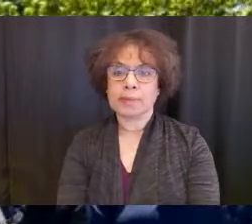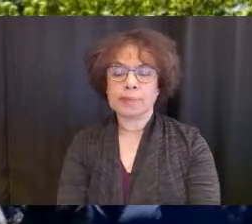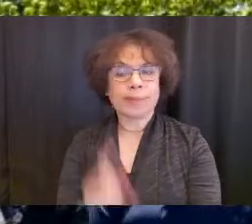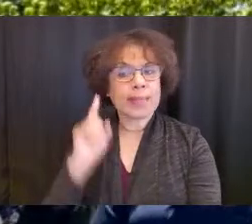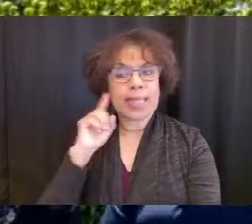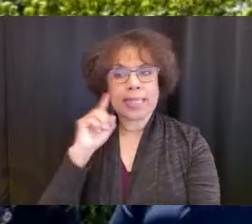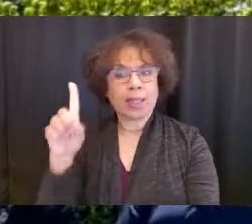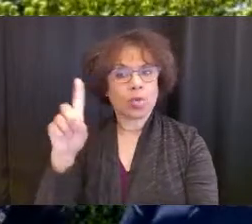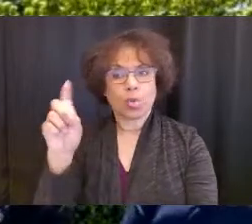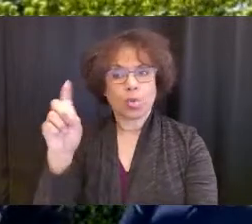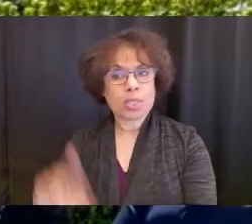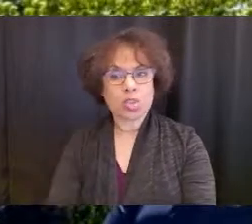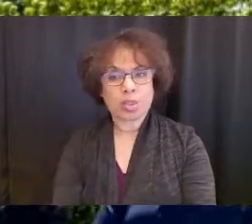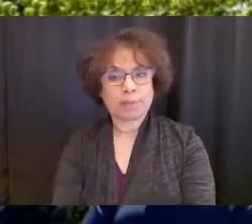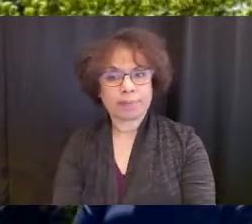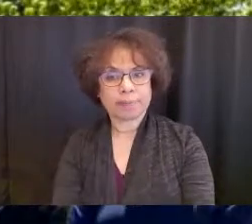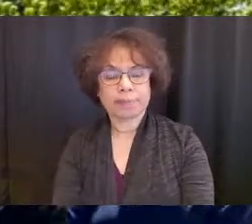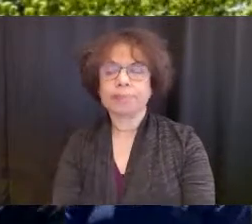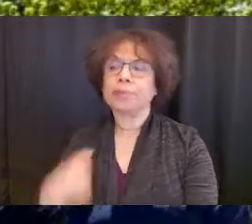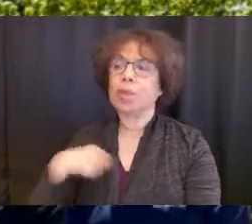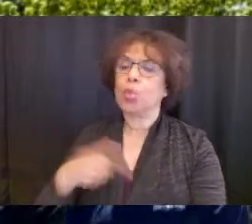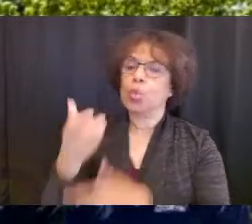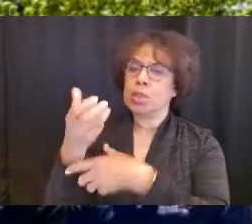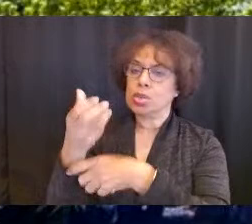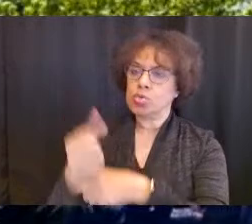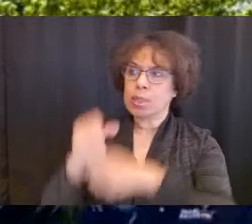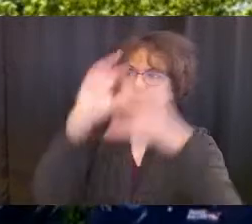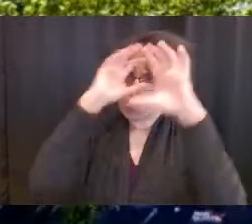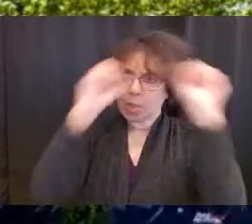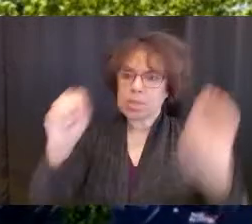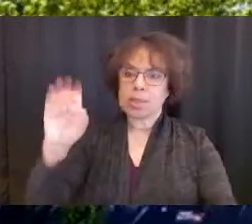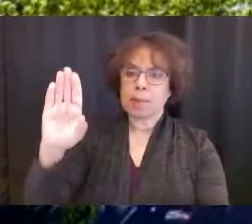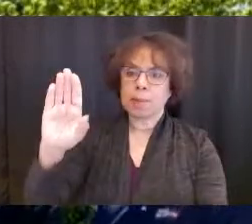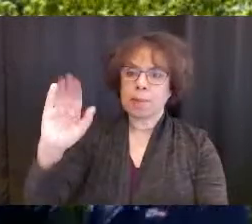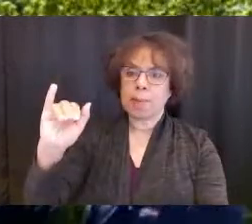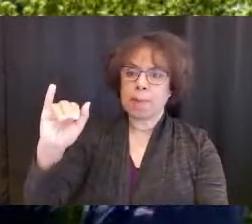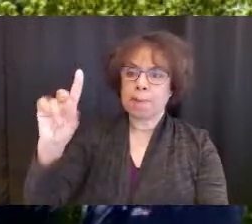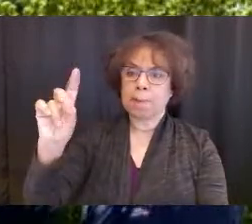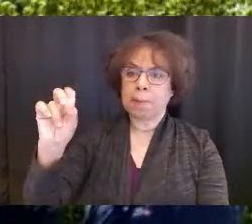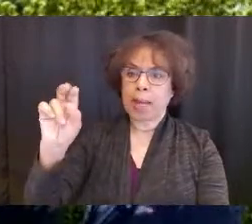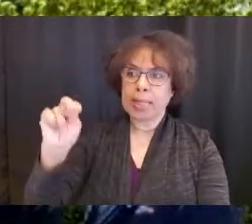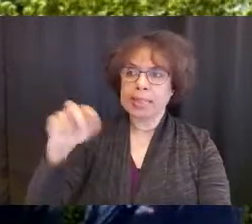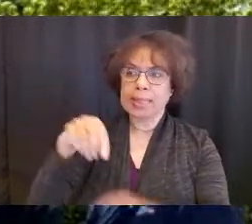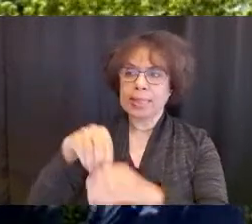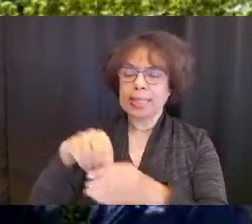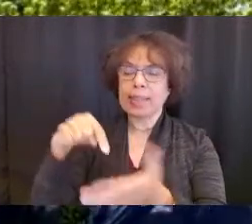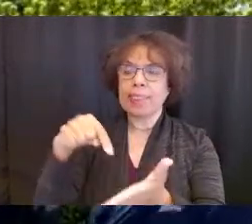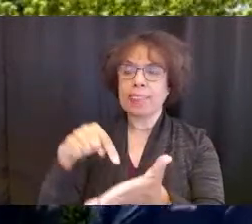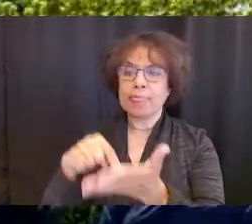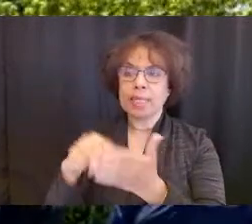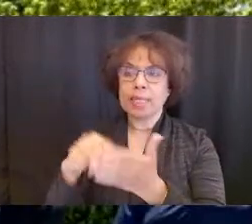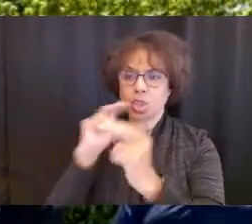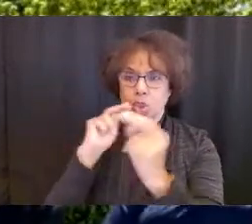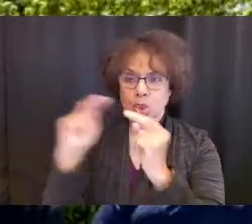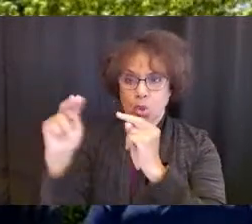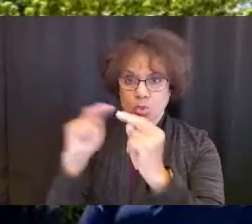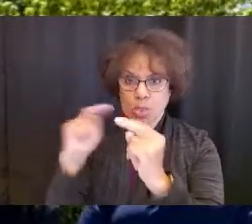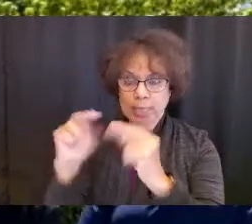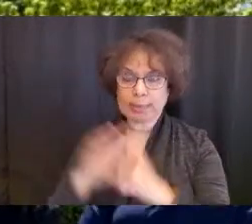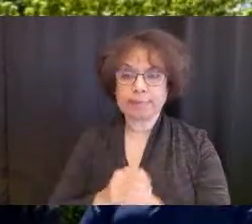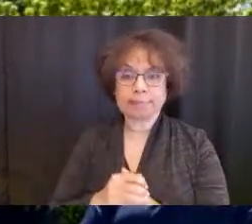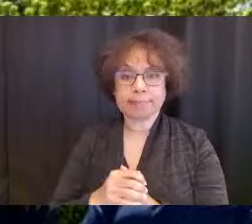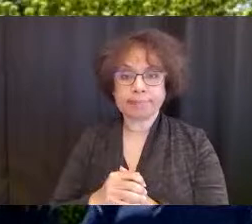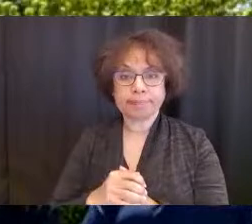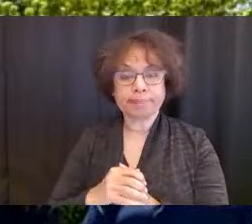You know, we trust President Biden in this negotiation, and he has shown his